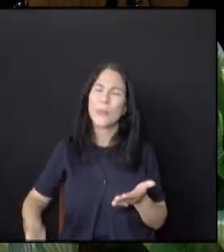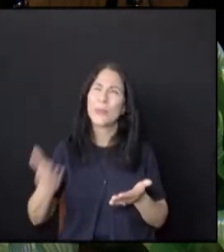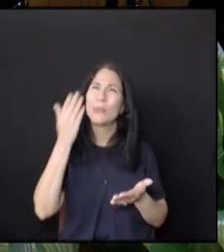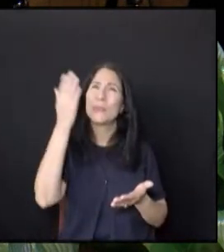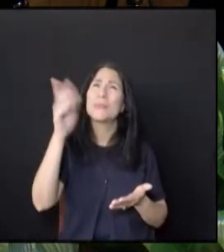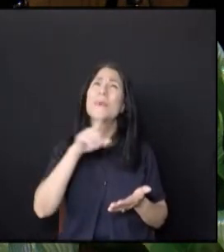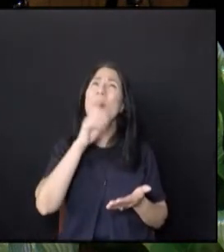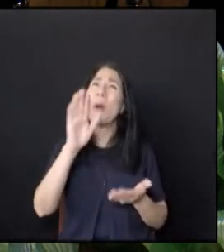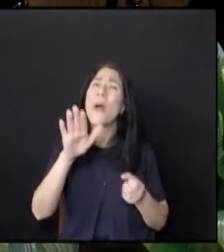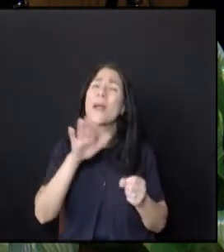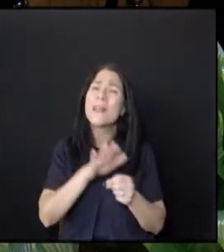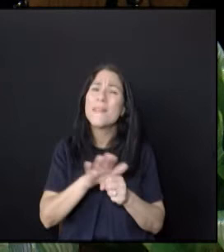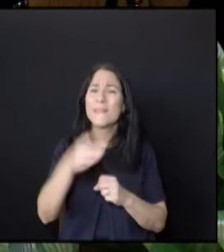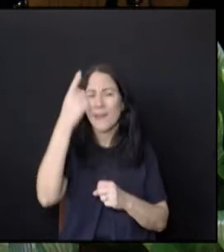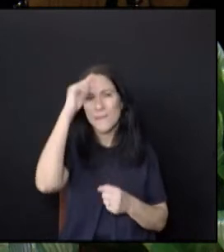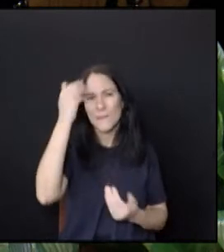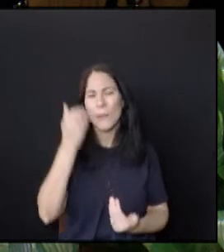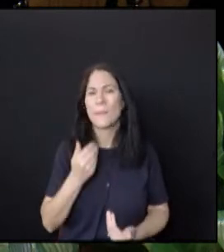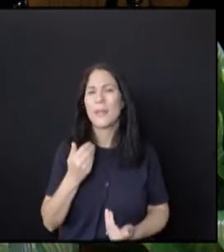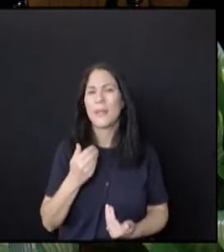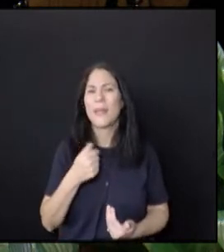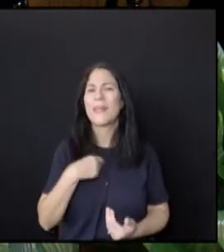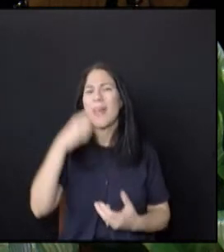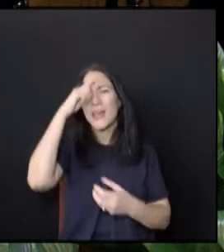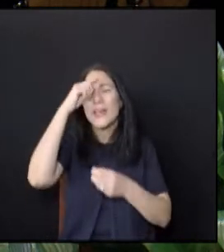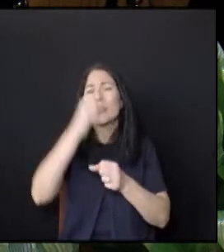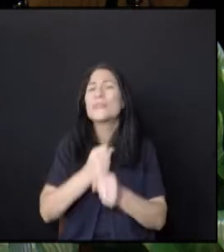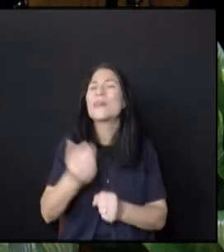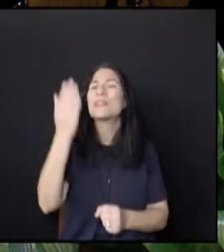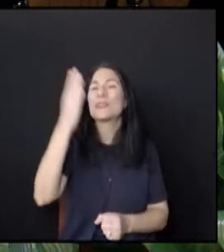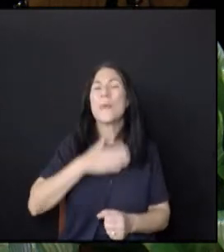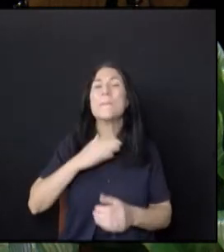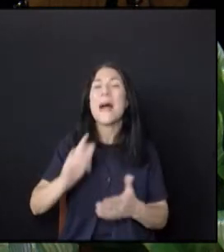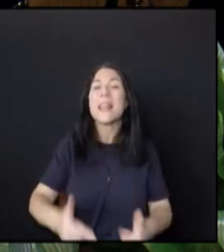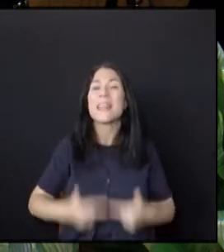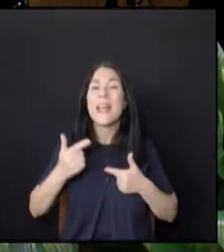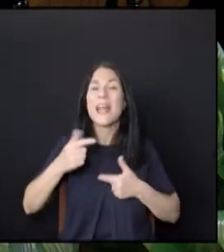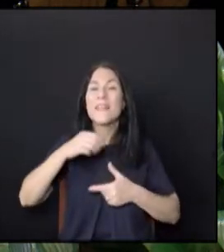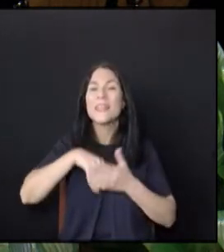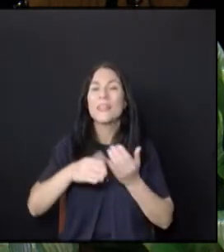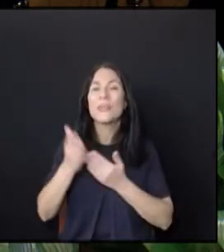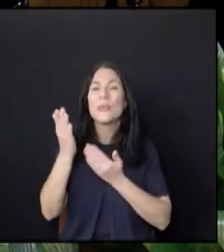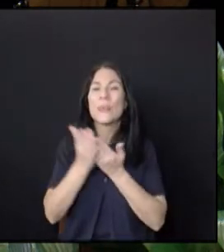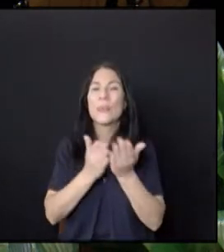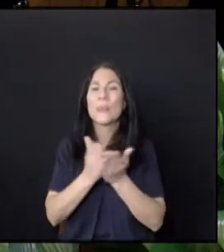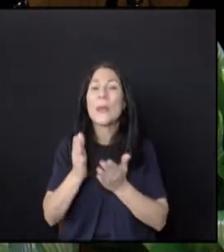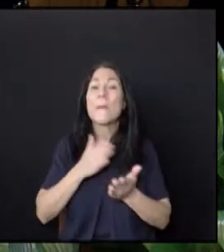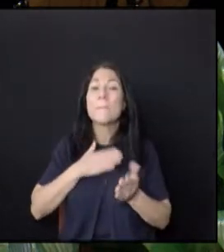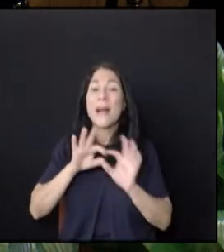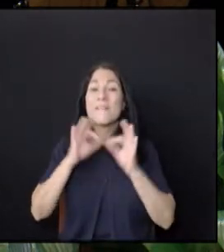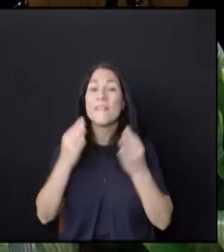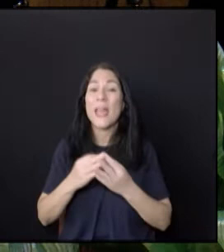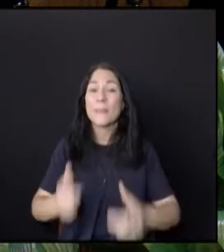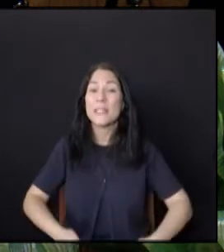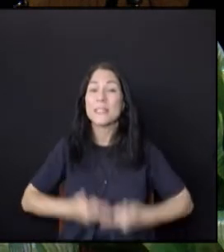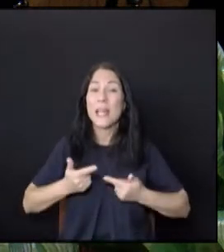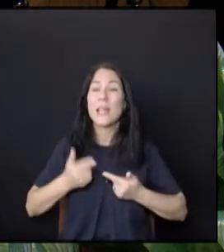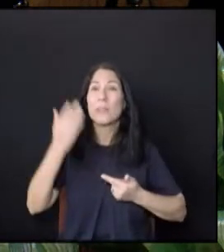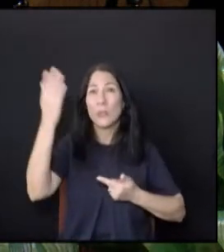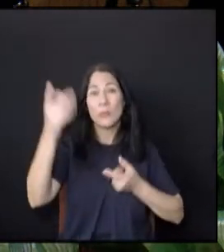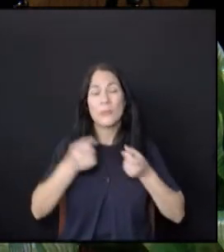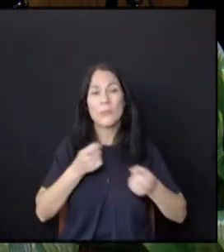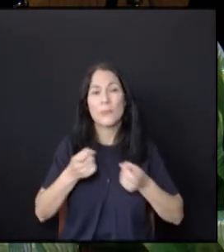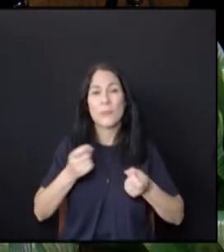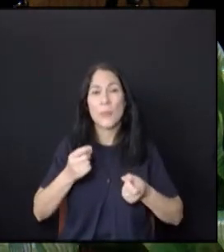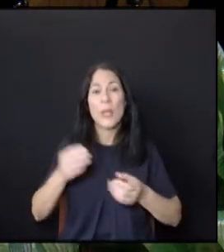enough for me. And I trust you. My life is in your hands. The life of my family is in your hands. The provision for